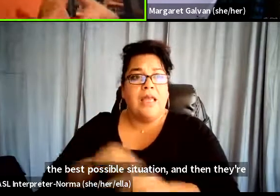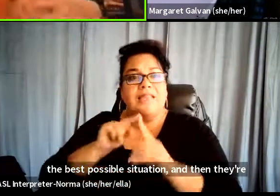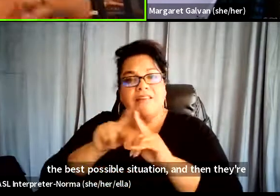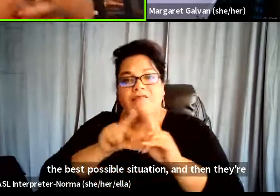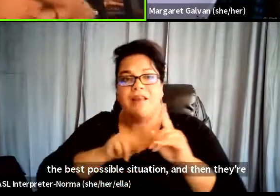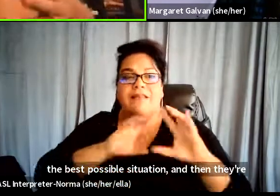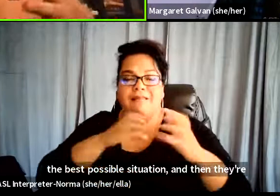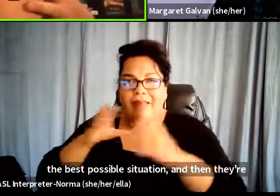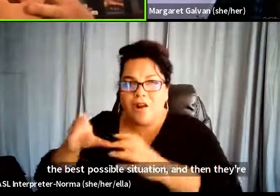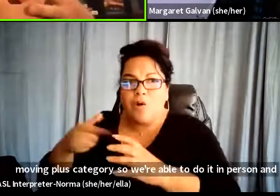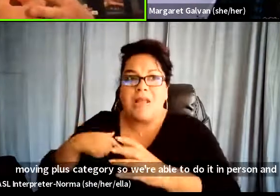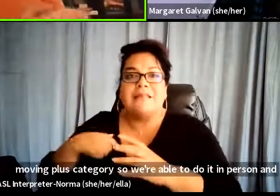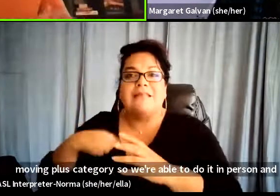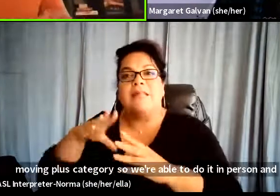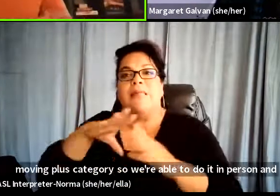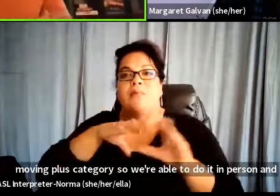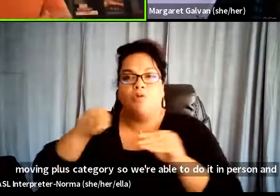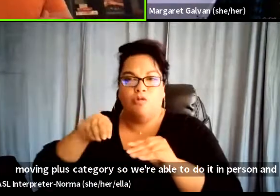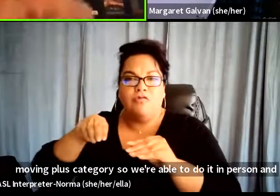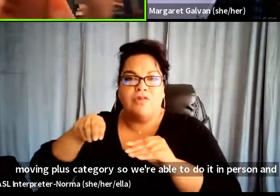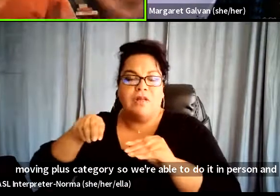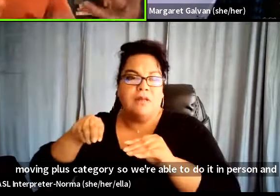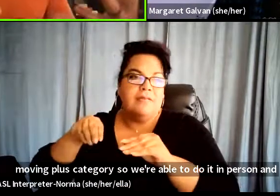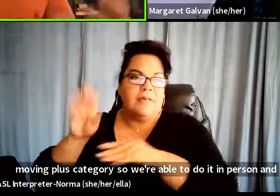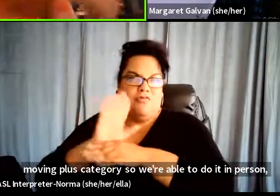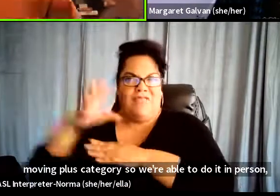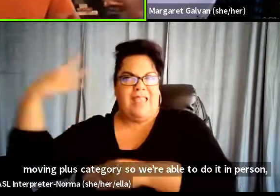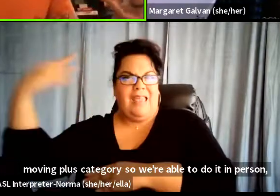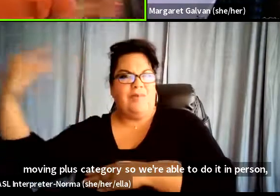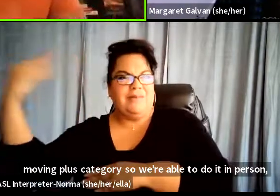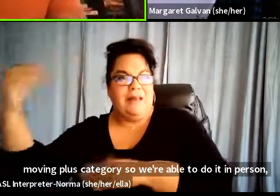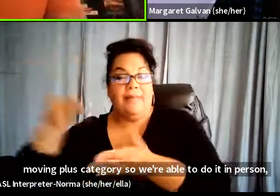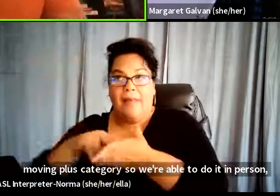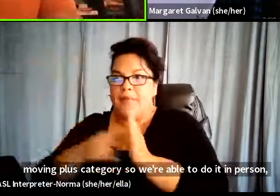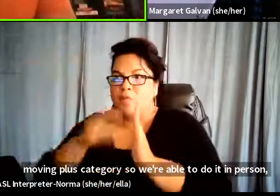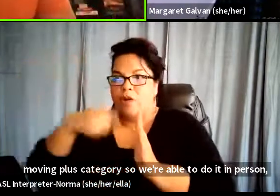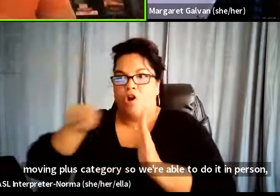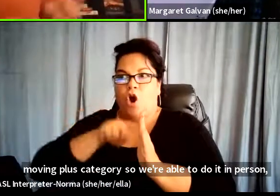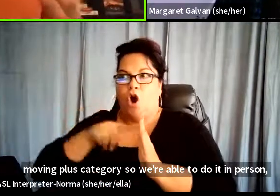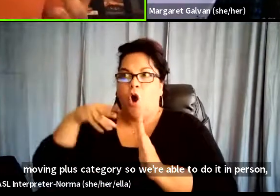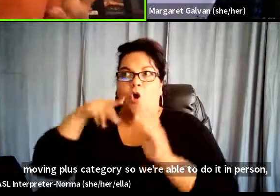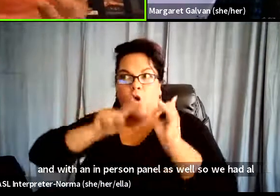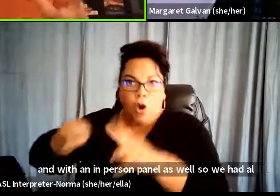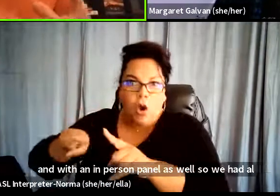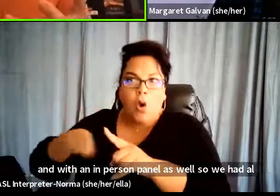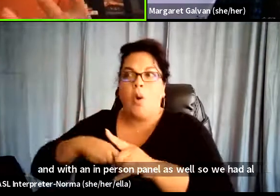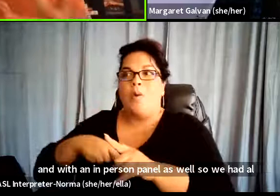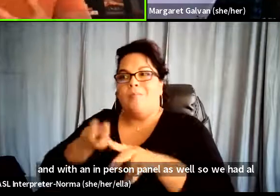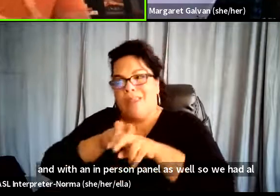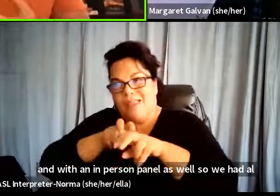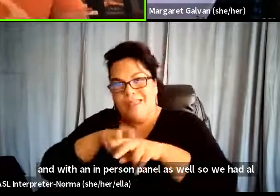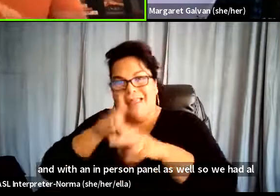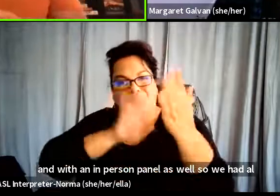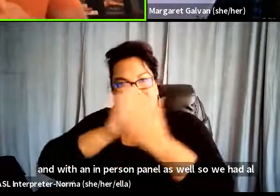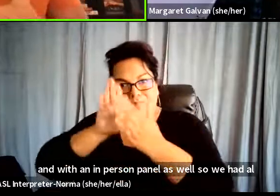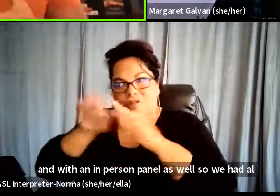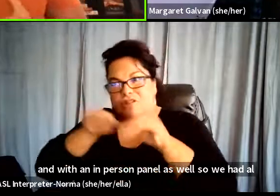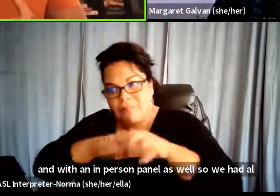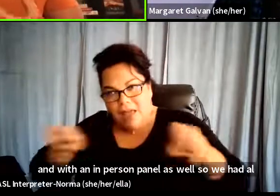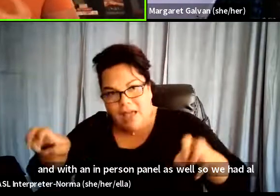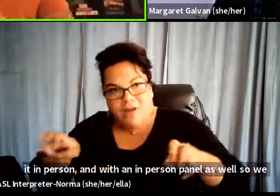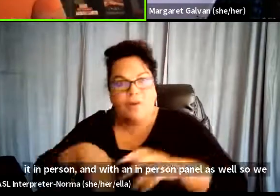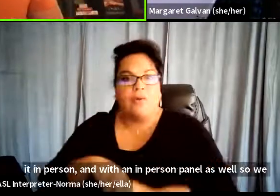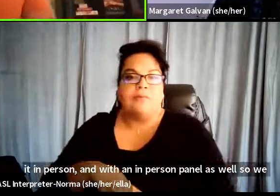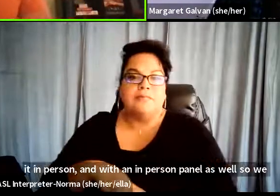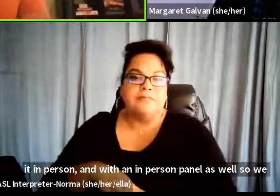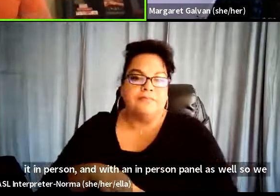it in person and with, um, an in-person panel as well. So we had Alison and Rupert and, um, Jen